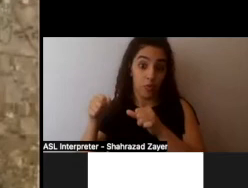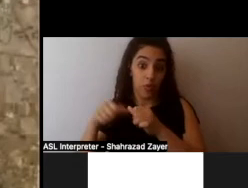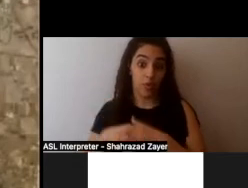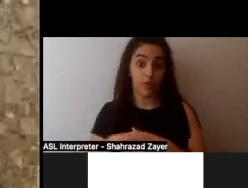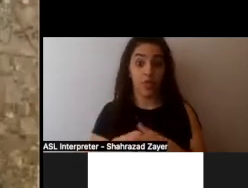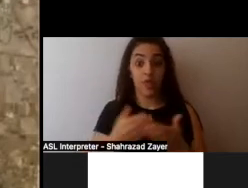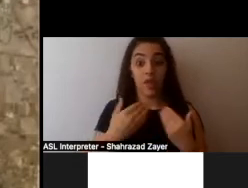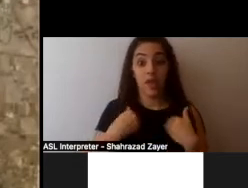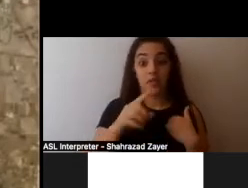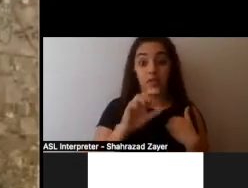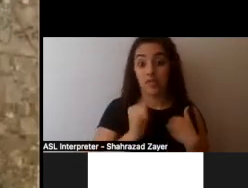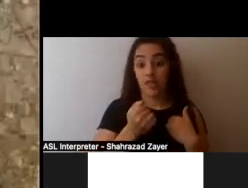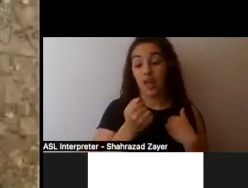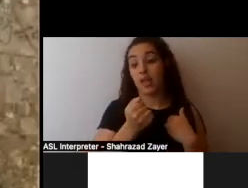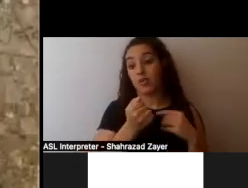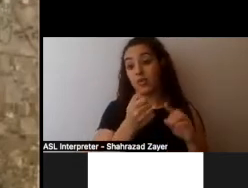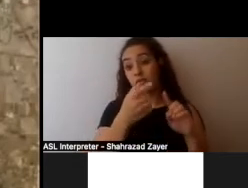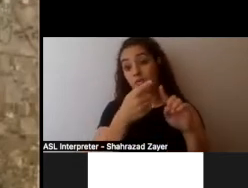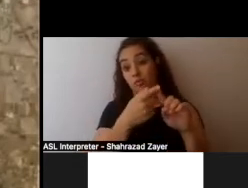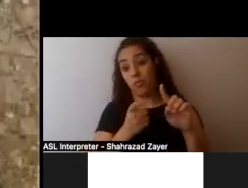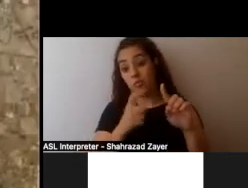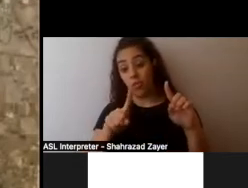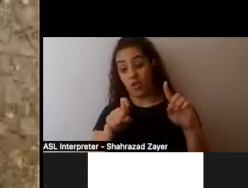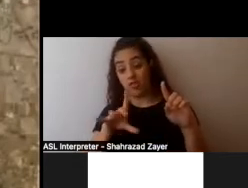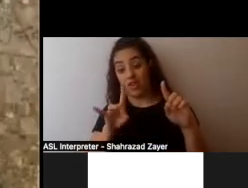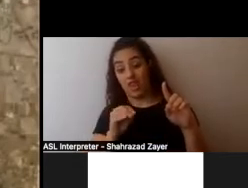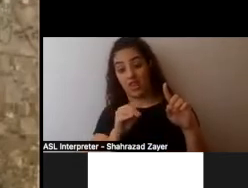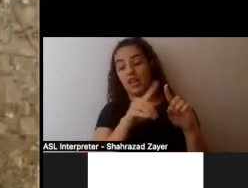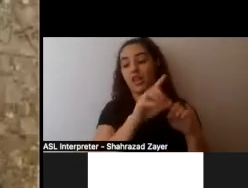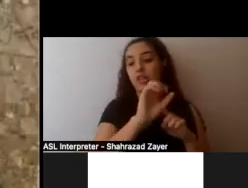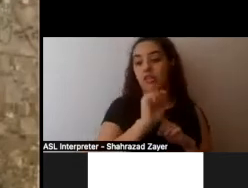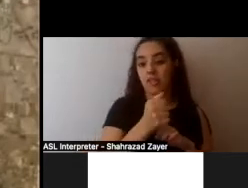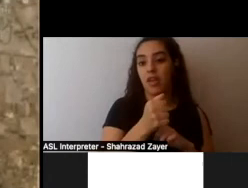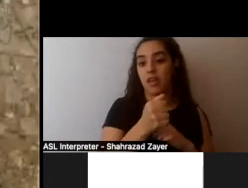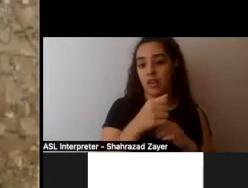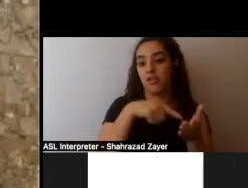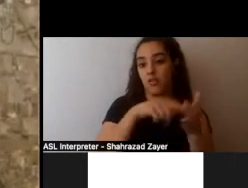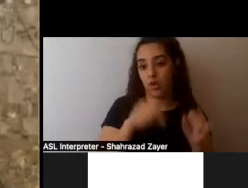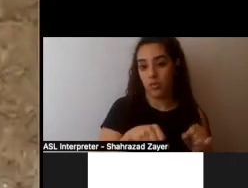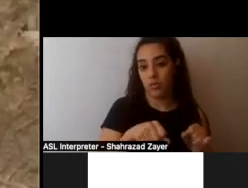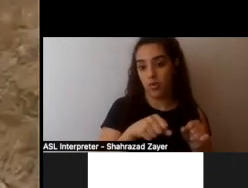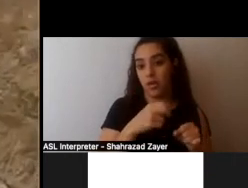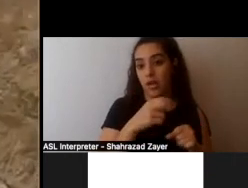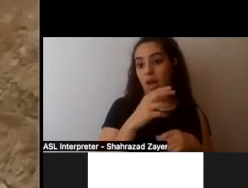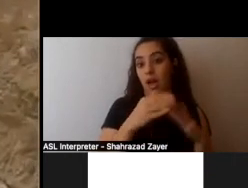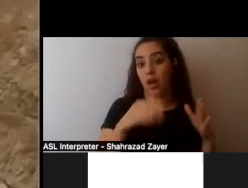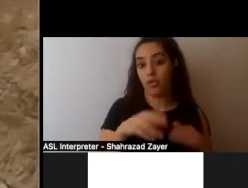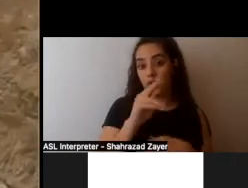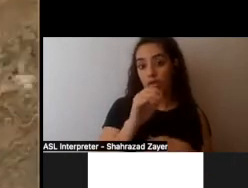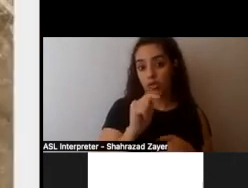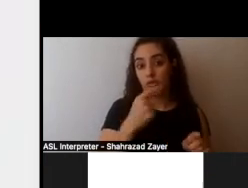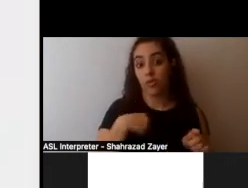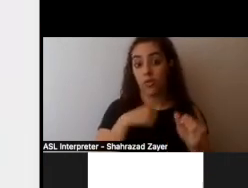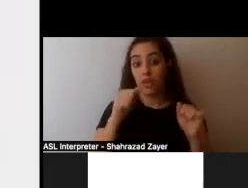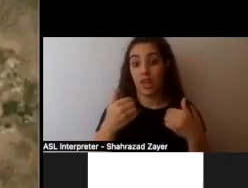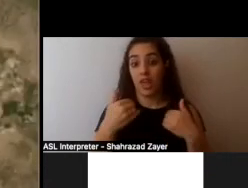180. Those are all for the senior apartments. So we can take some of this data and overlay it so that we can get